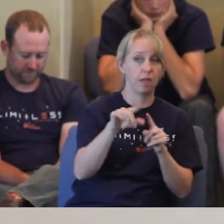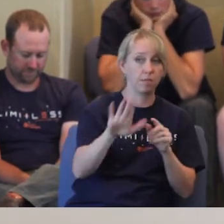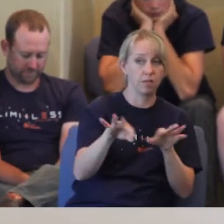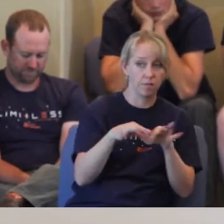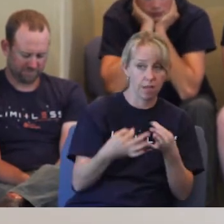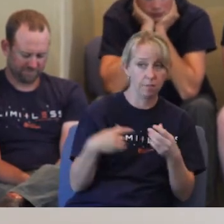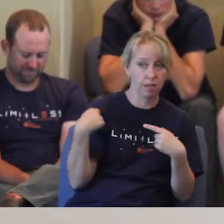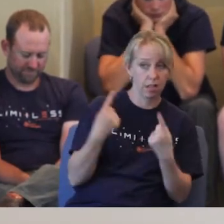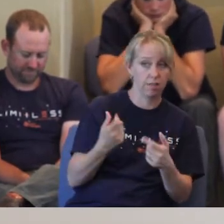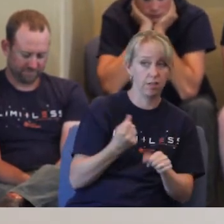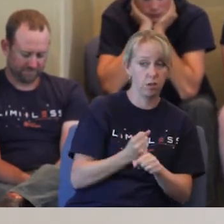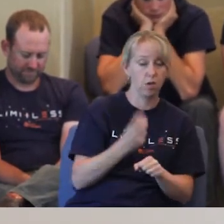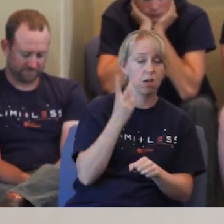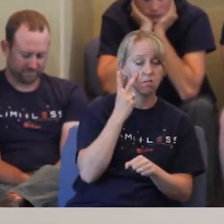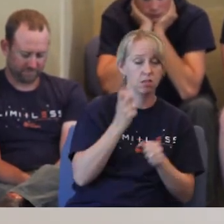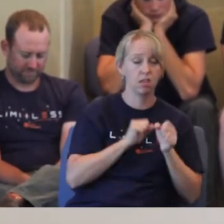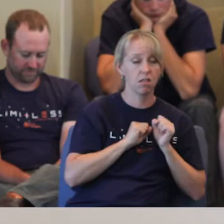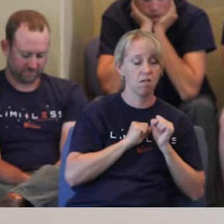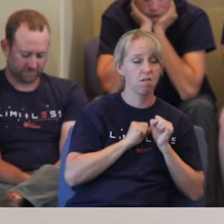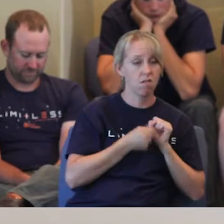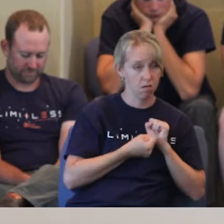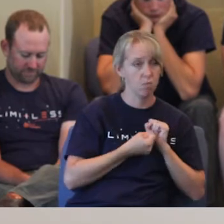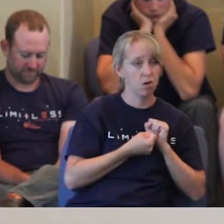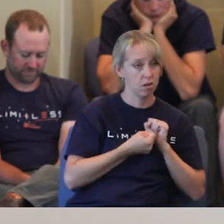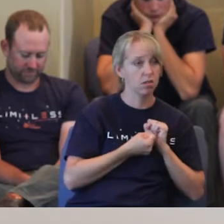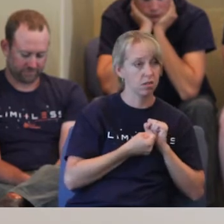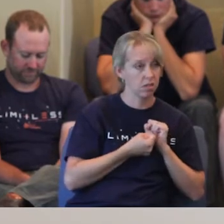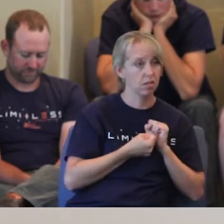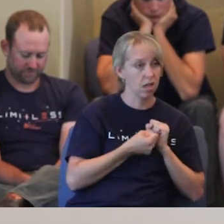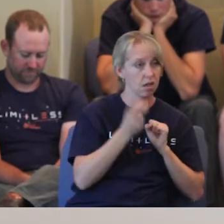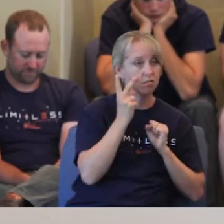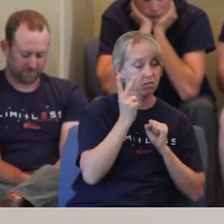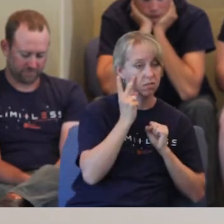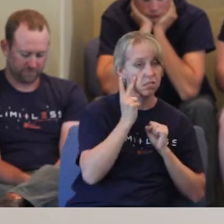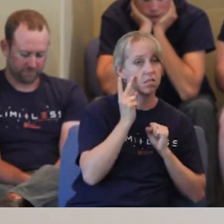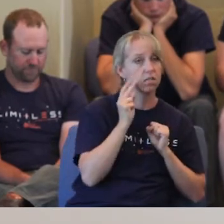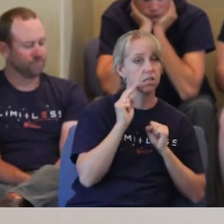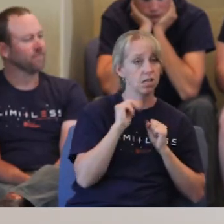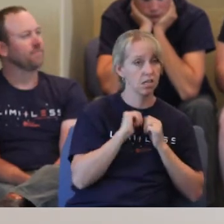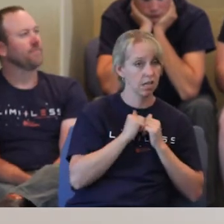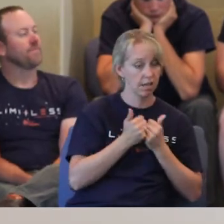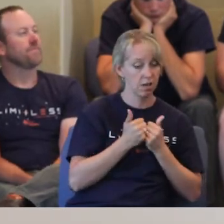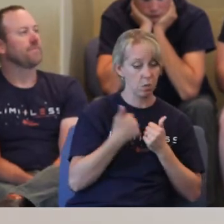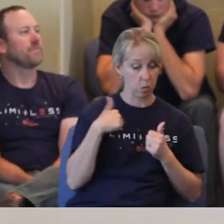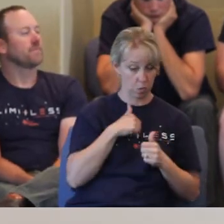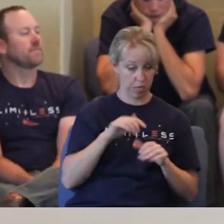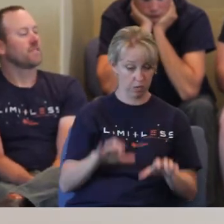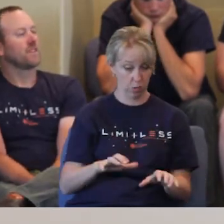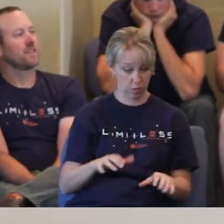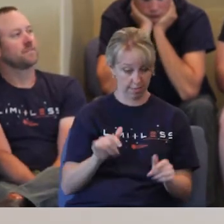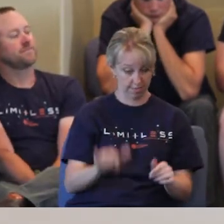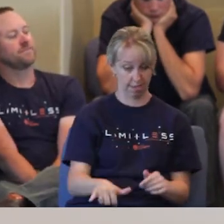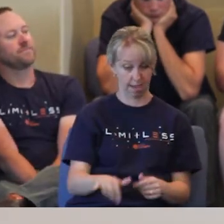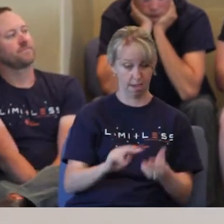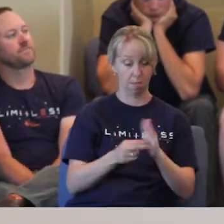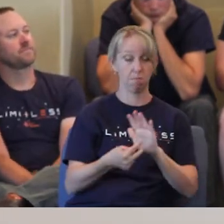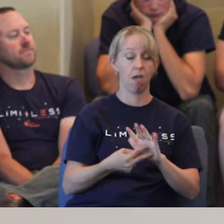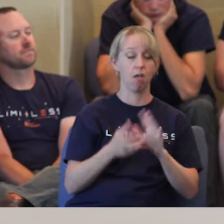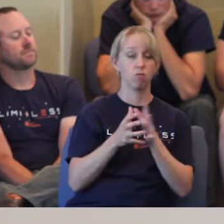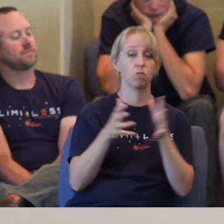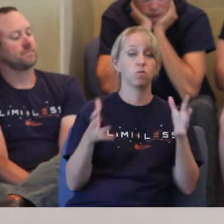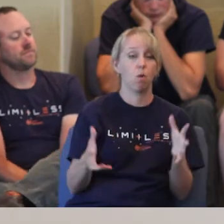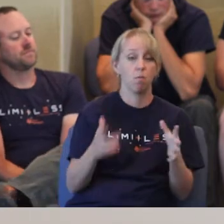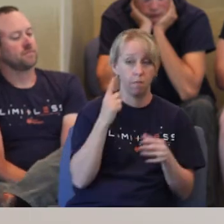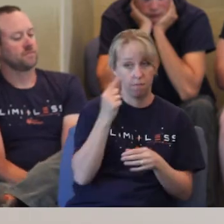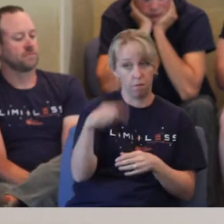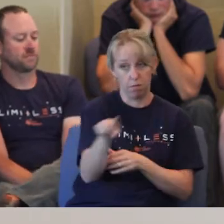see how much us doing what we were doing meant so much to them. And it meant a lot